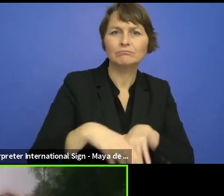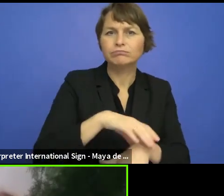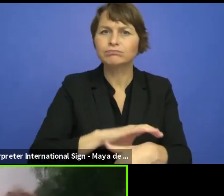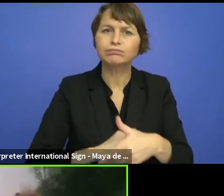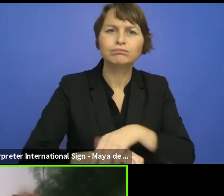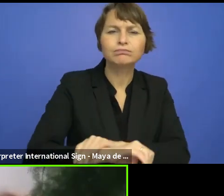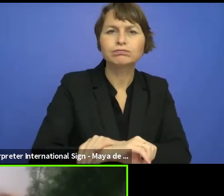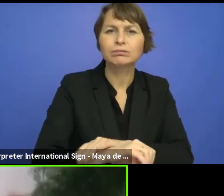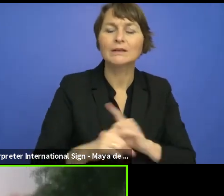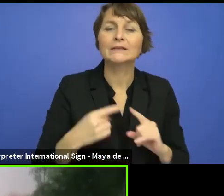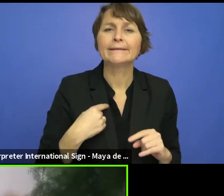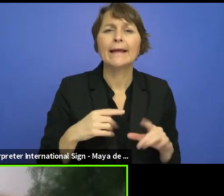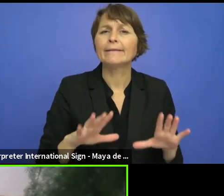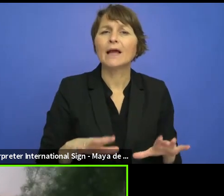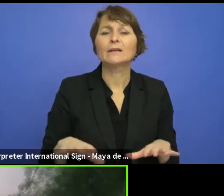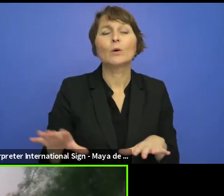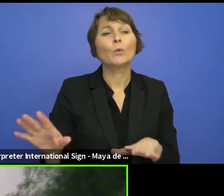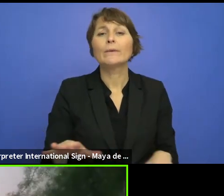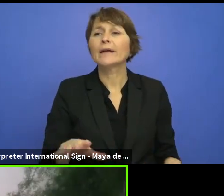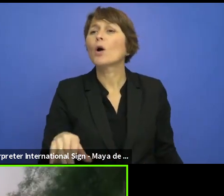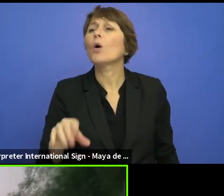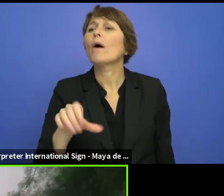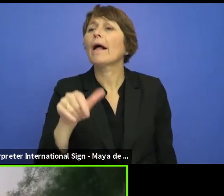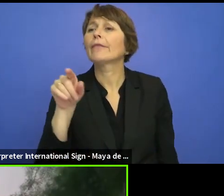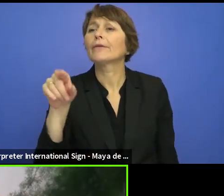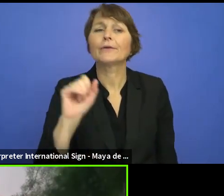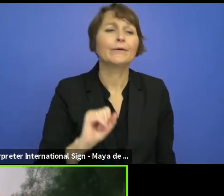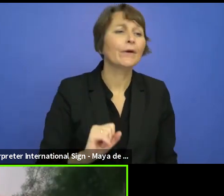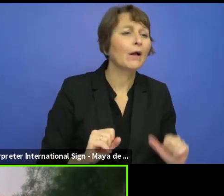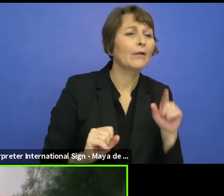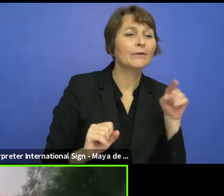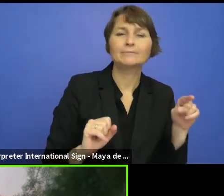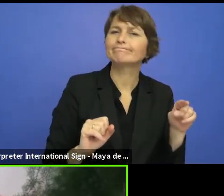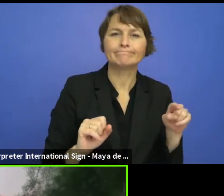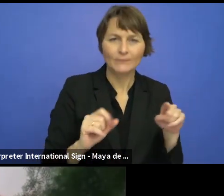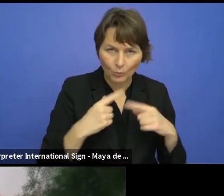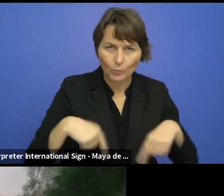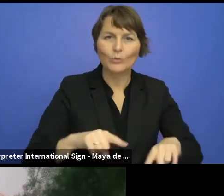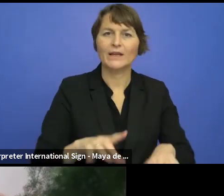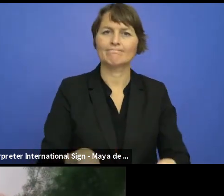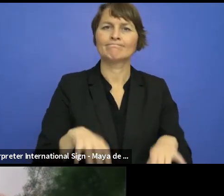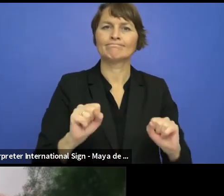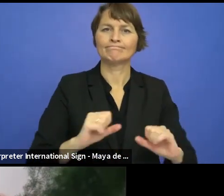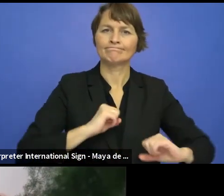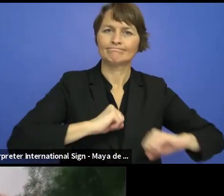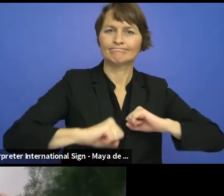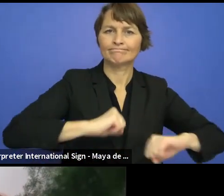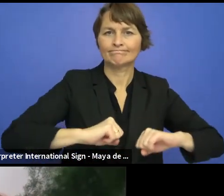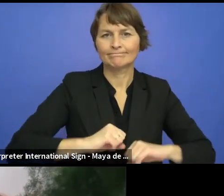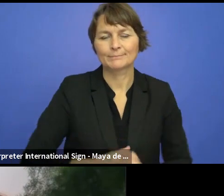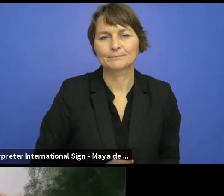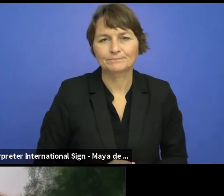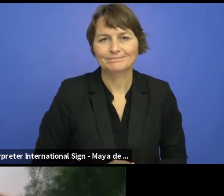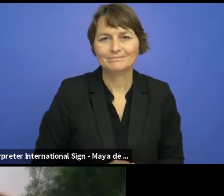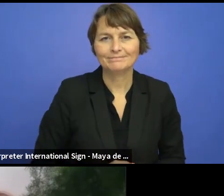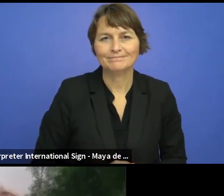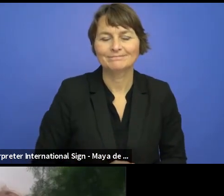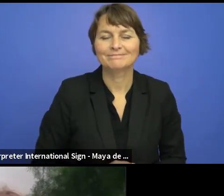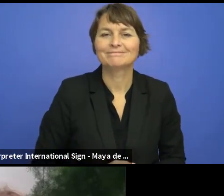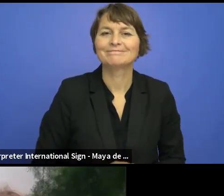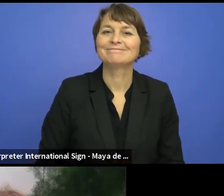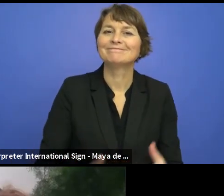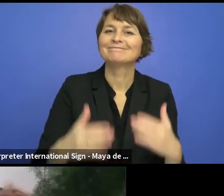another for anybody else to do this for us. OK, thank you. I think we move on